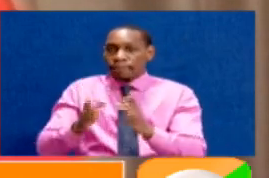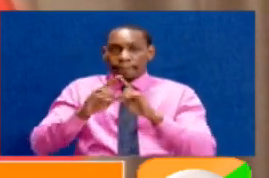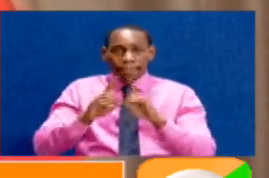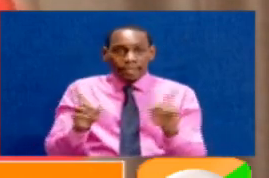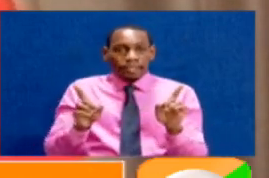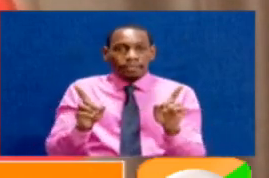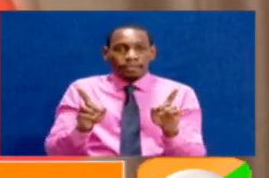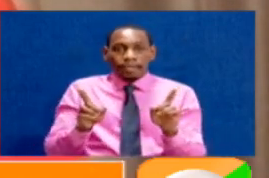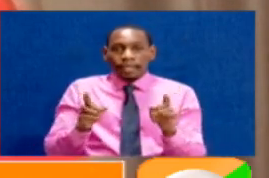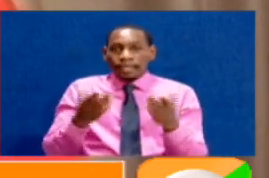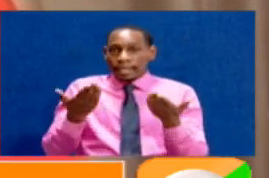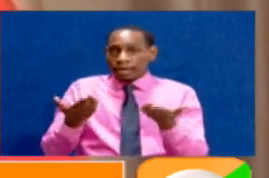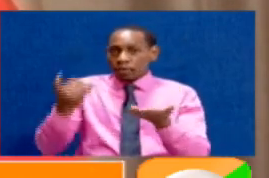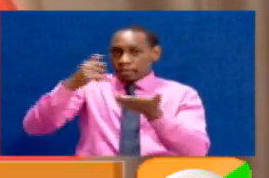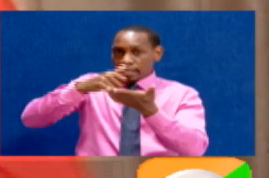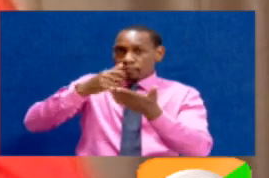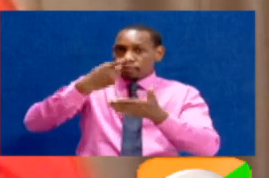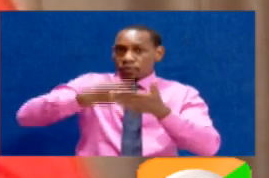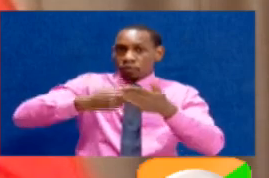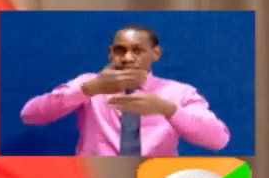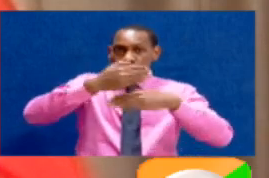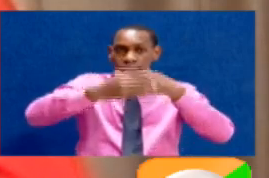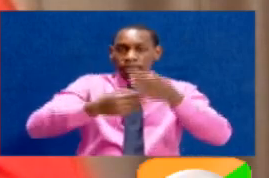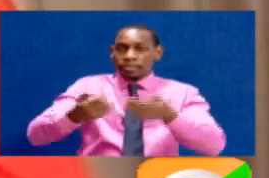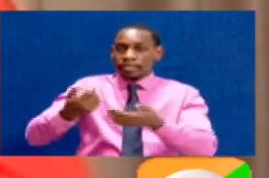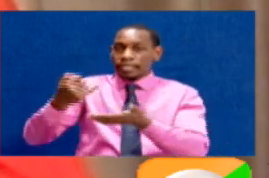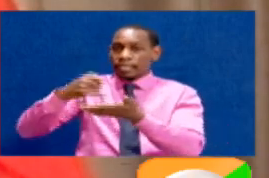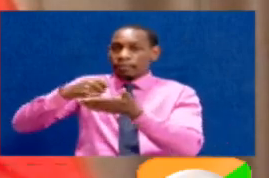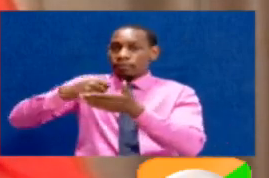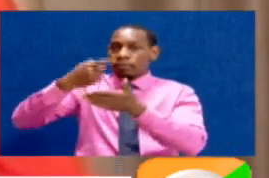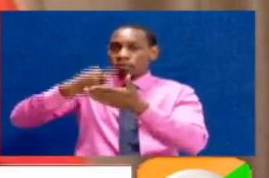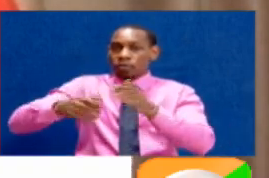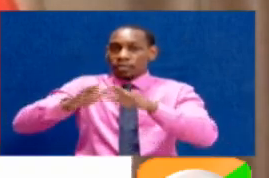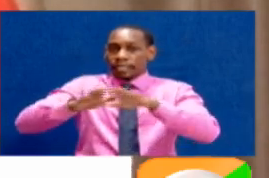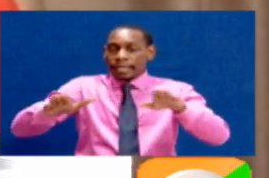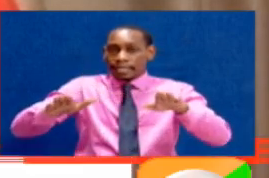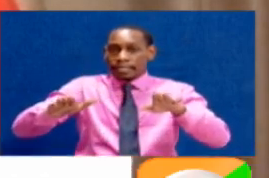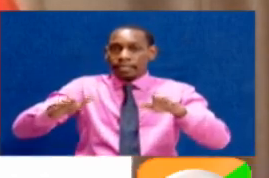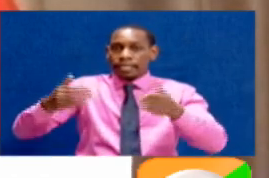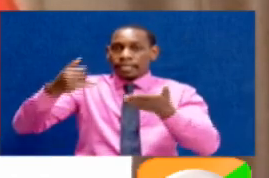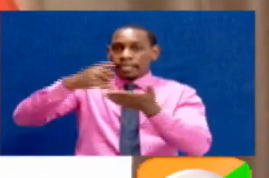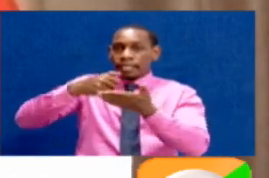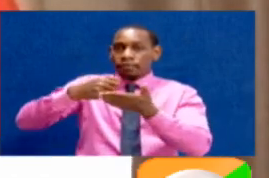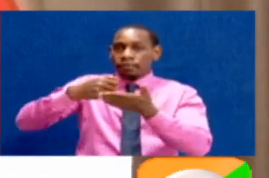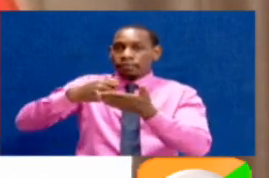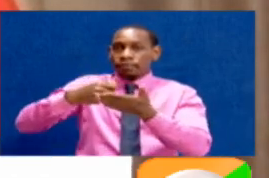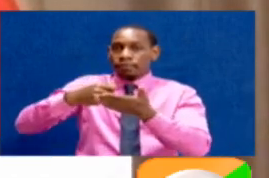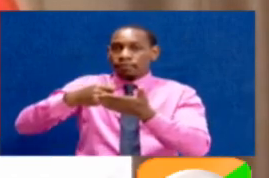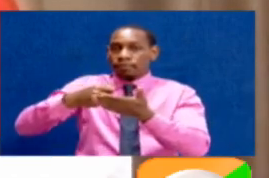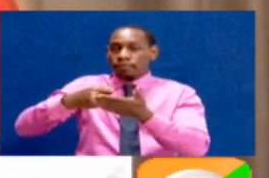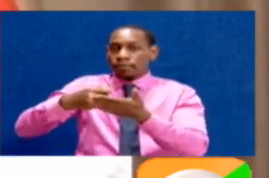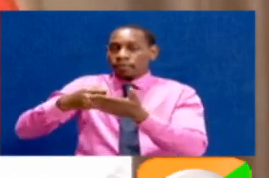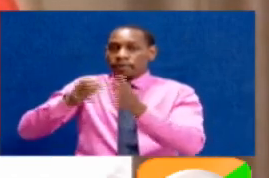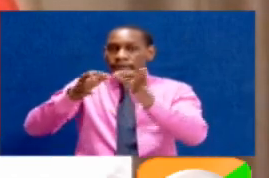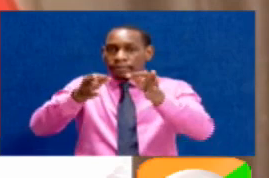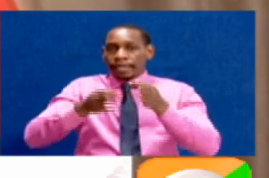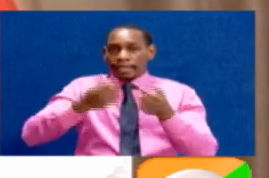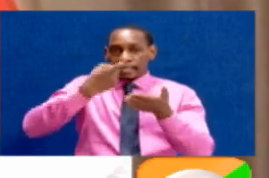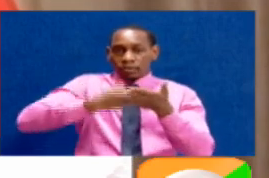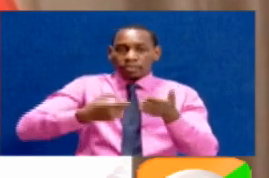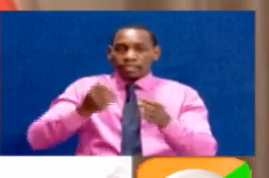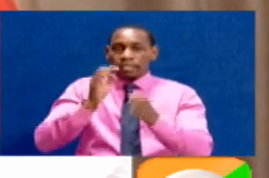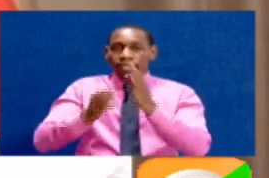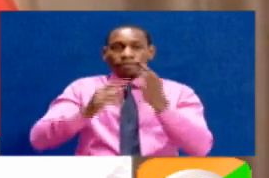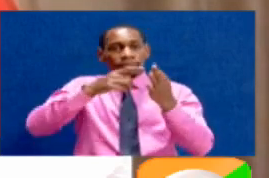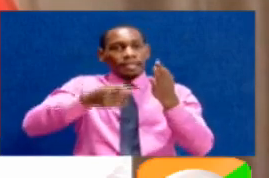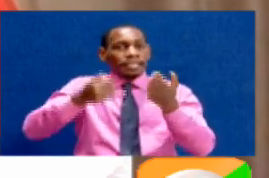But you've got to look at the cost of infrastructure, the cost of land. You've got to look at financing costs. And if those factors have not